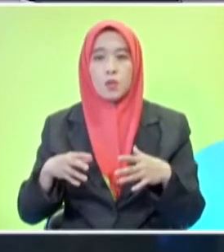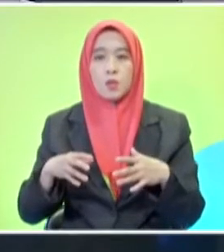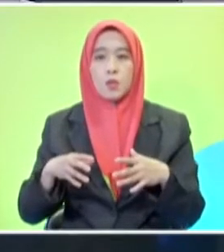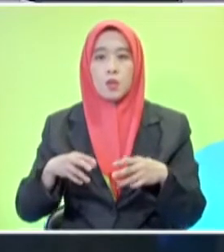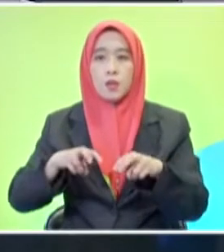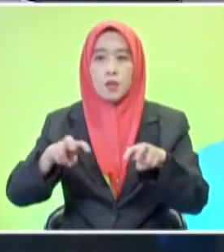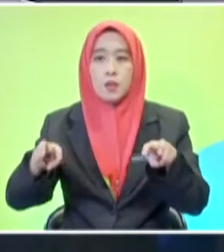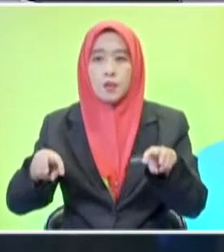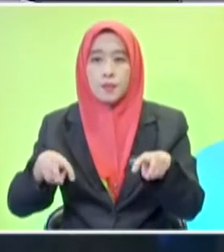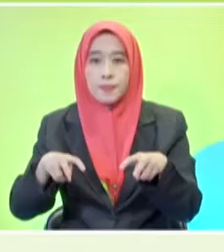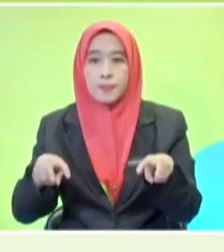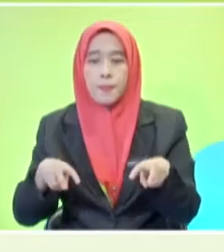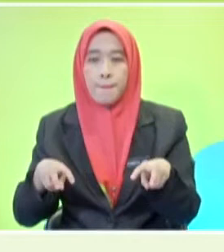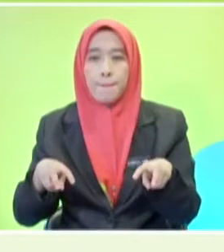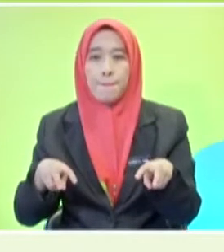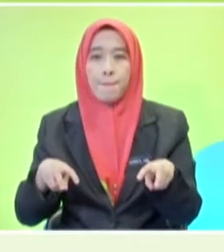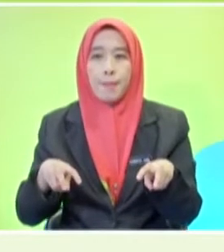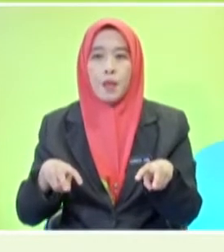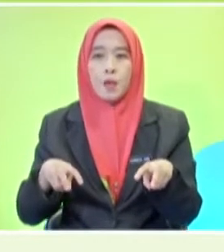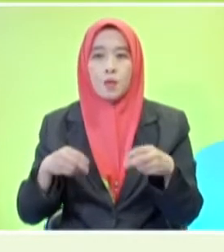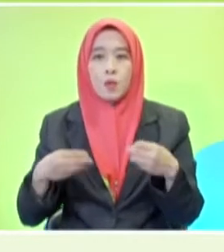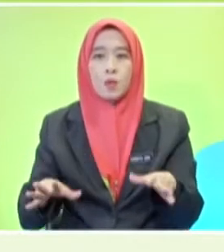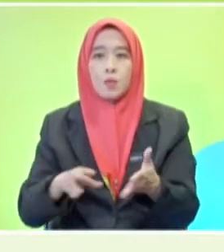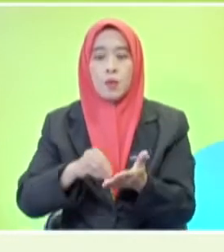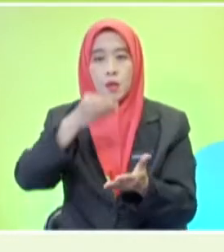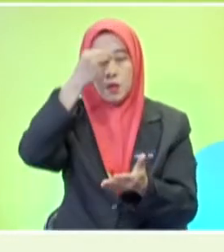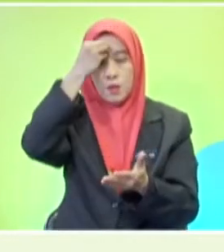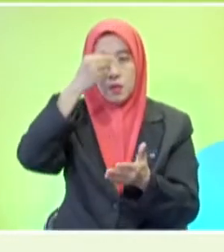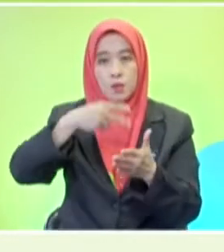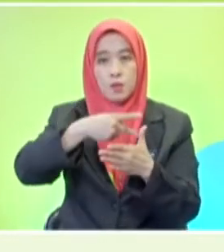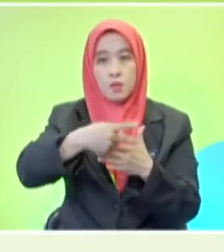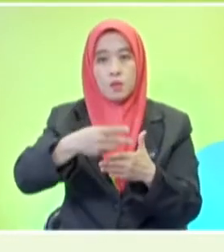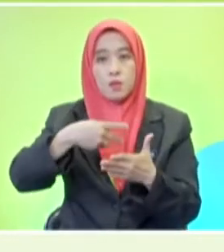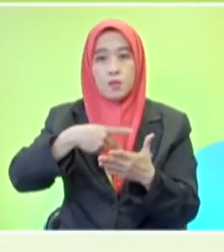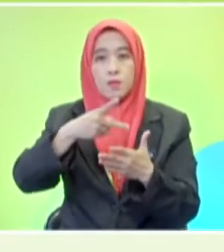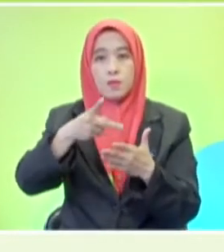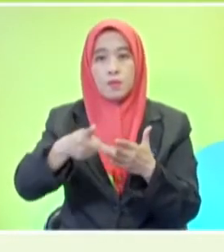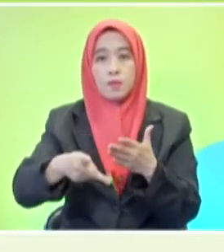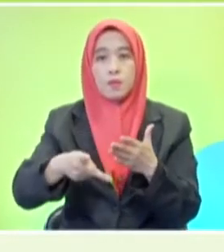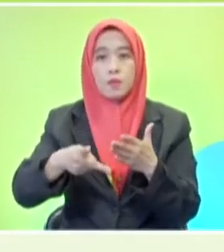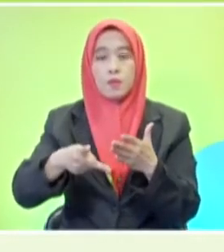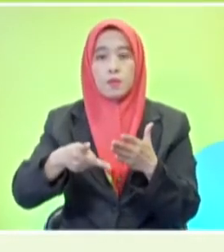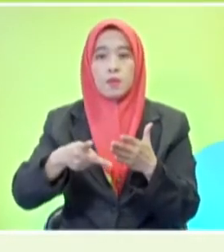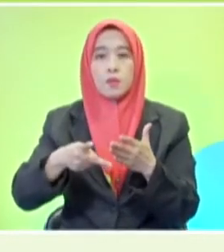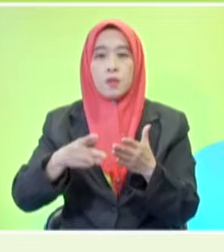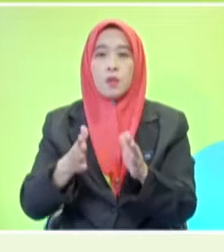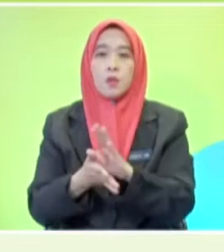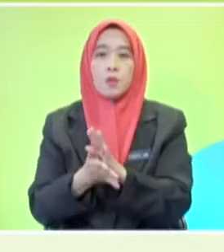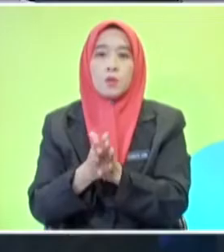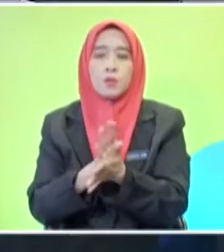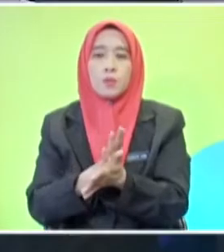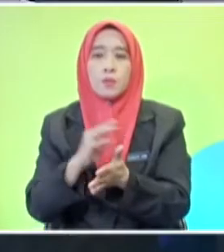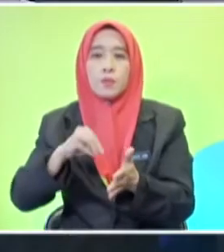they already learned about this commensalism and parasitism. So,